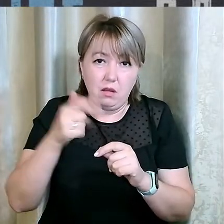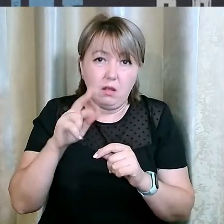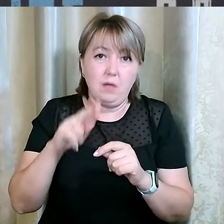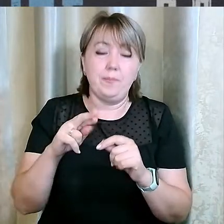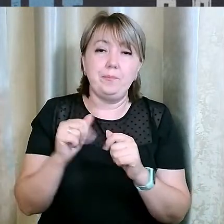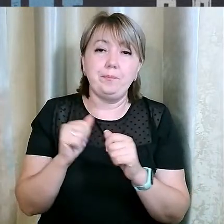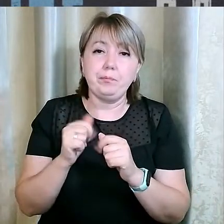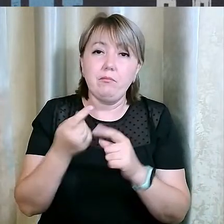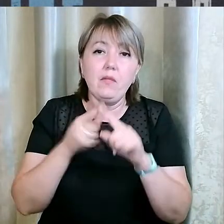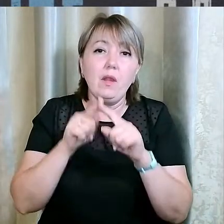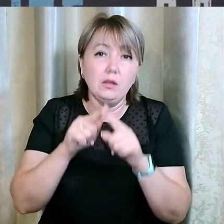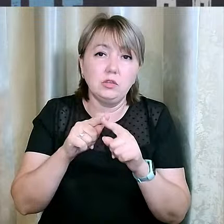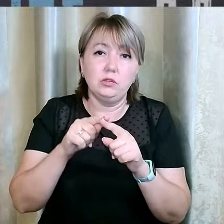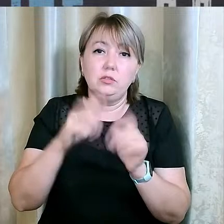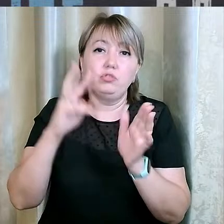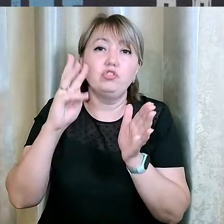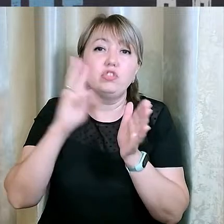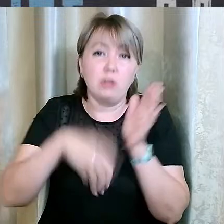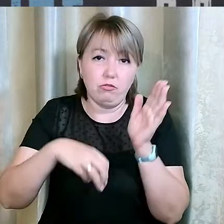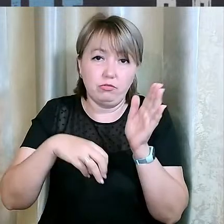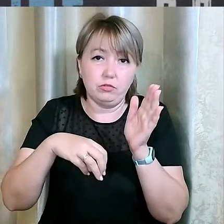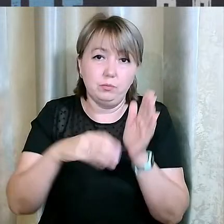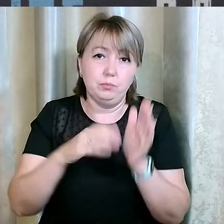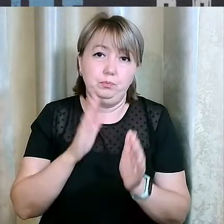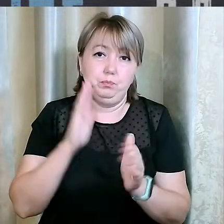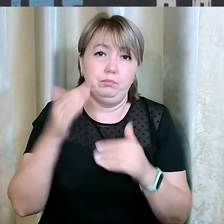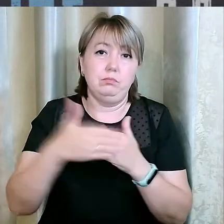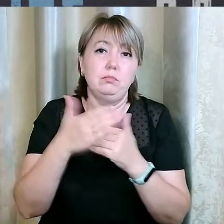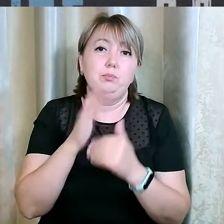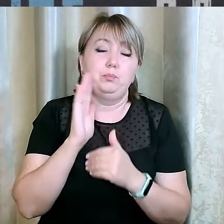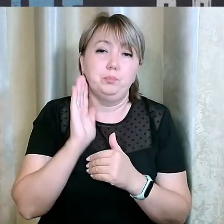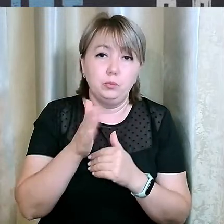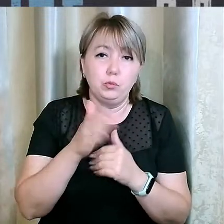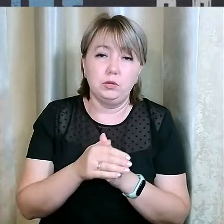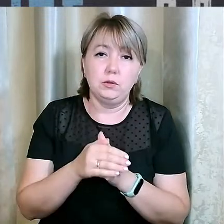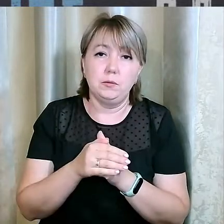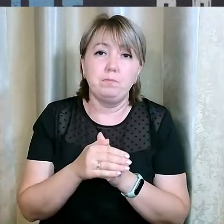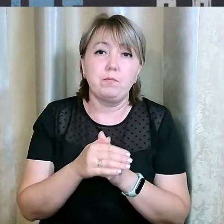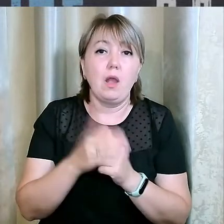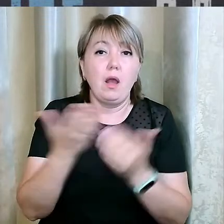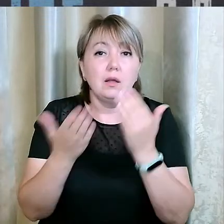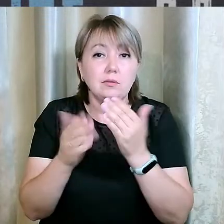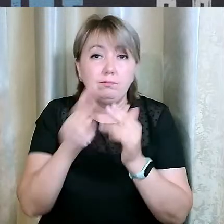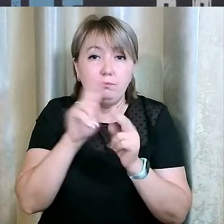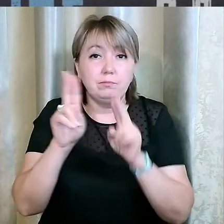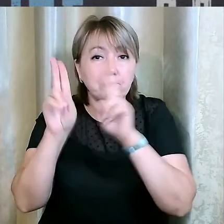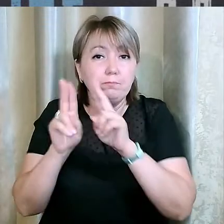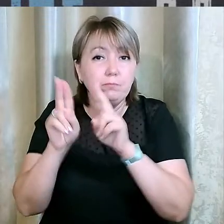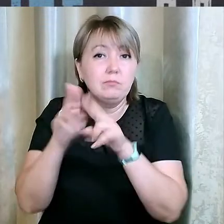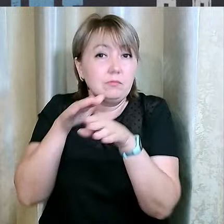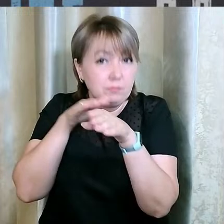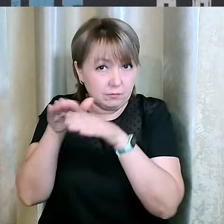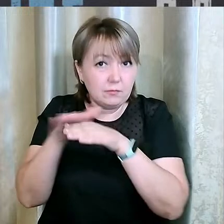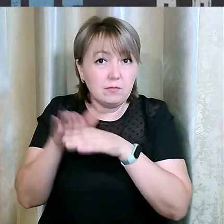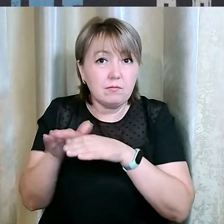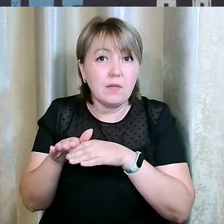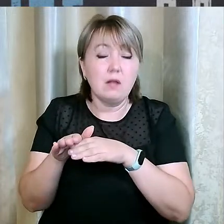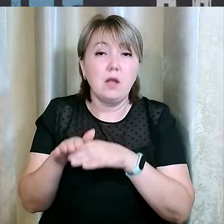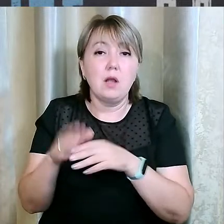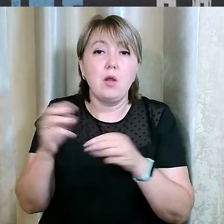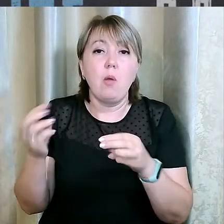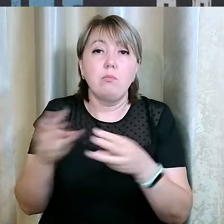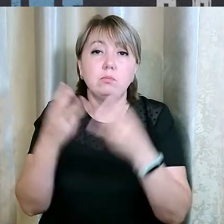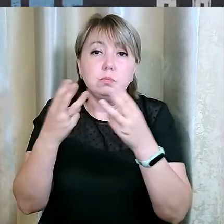77.1 of the Code of Ukraine, administrative offenses for the destruction or damage of forest massives, fines